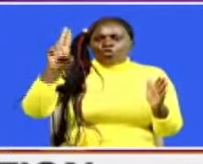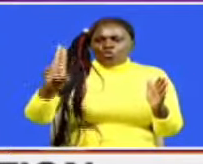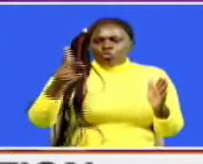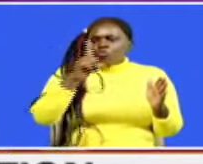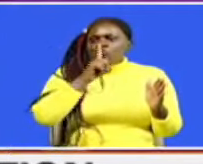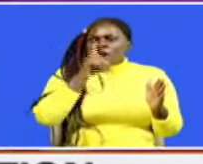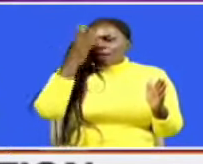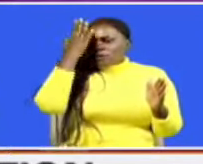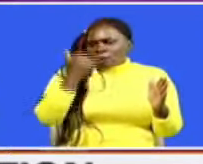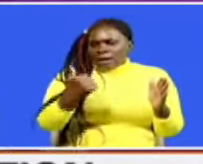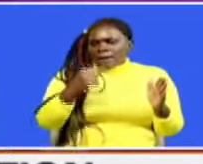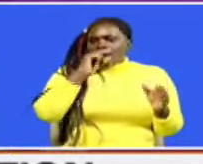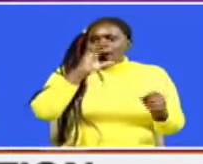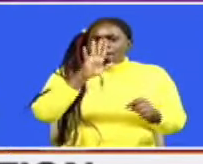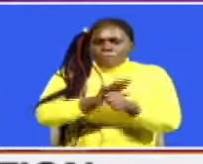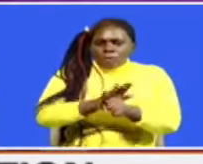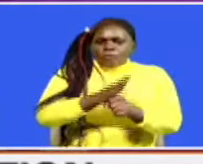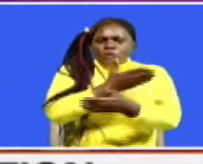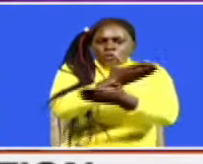this? But I can assure you,